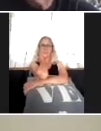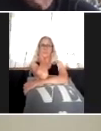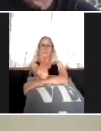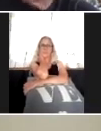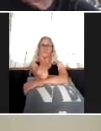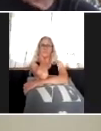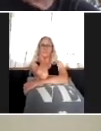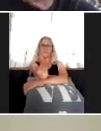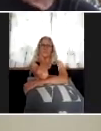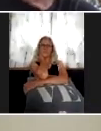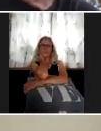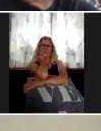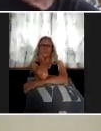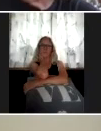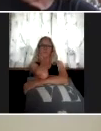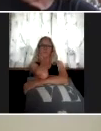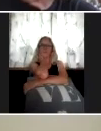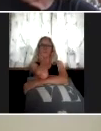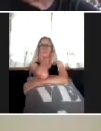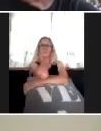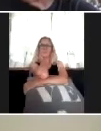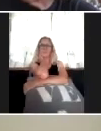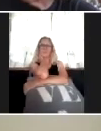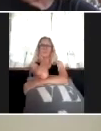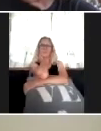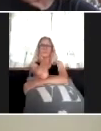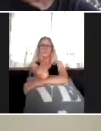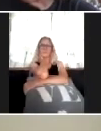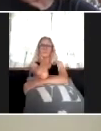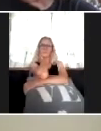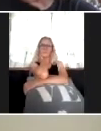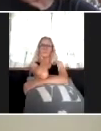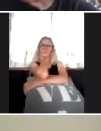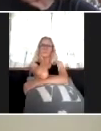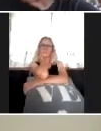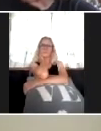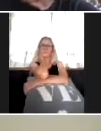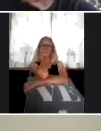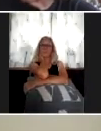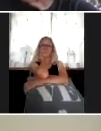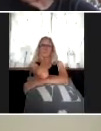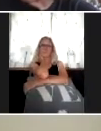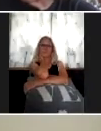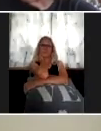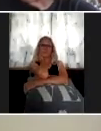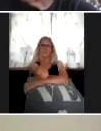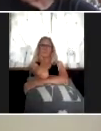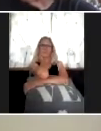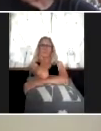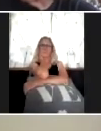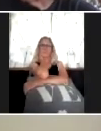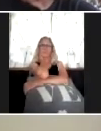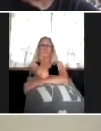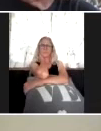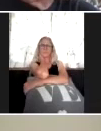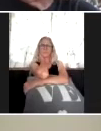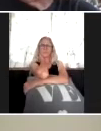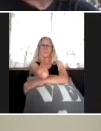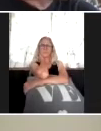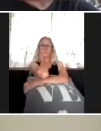Our spirit man is created in the image and likeness of God. That is the identity of our